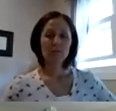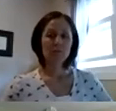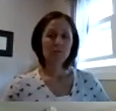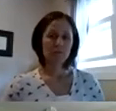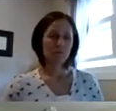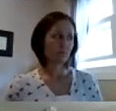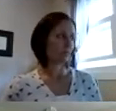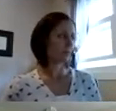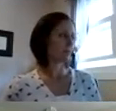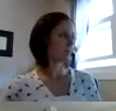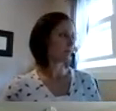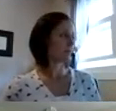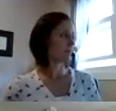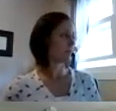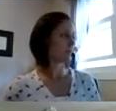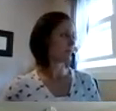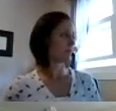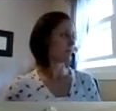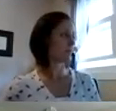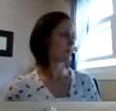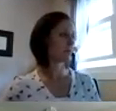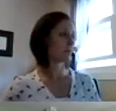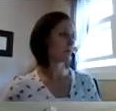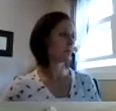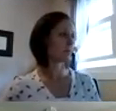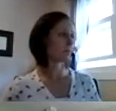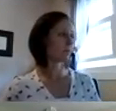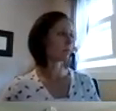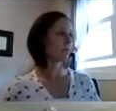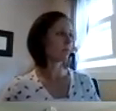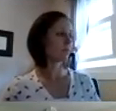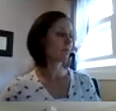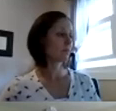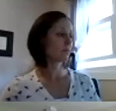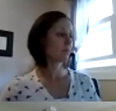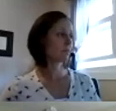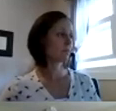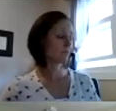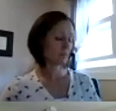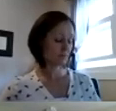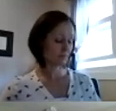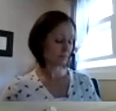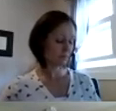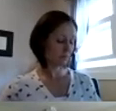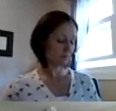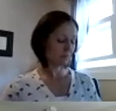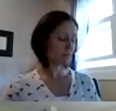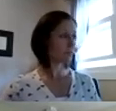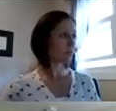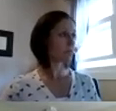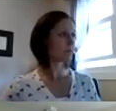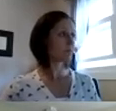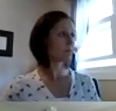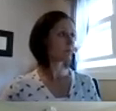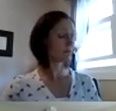that. We just want to make sure that there is a direct line to the community engagement aspect and that